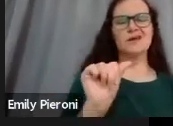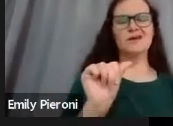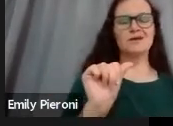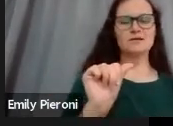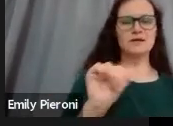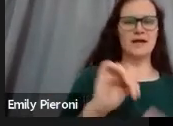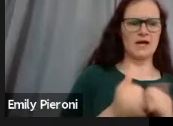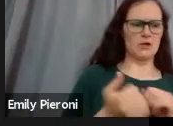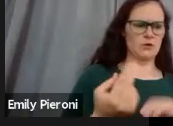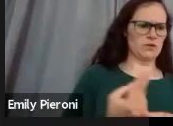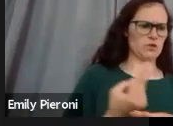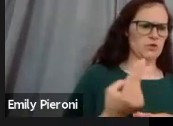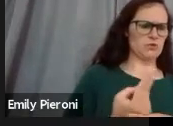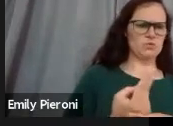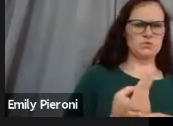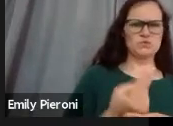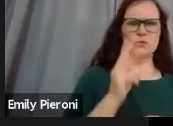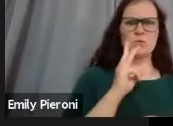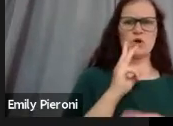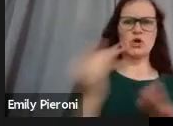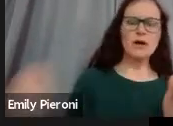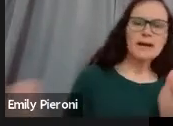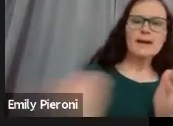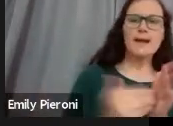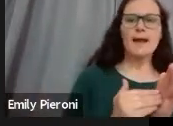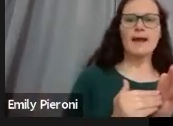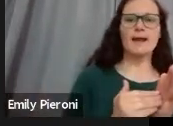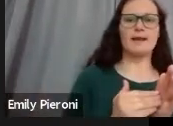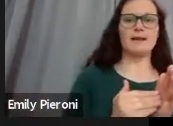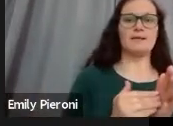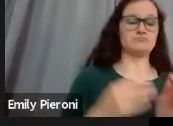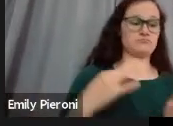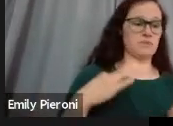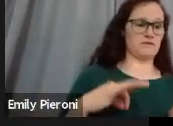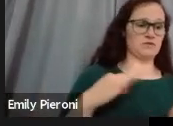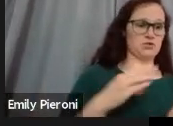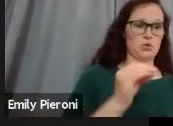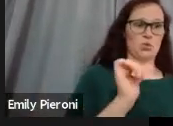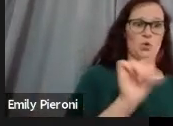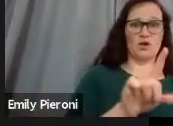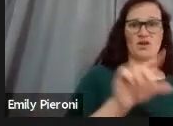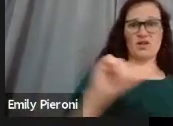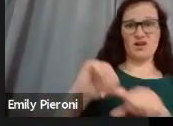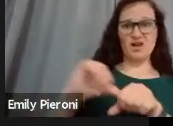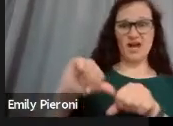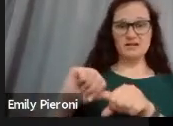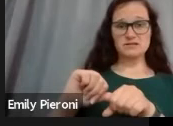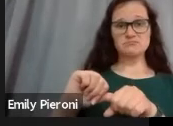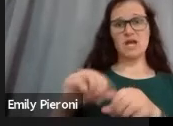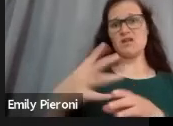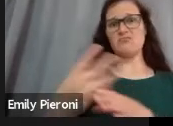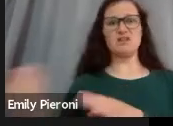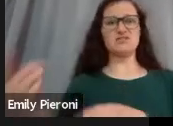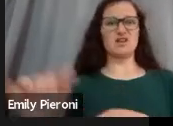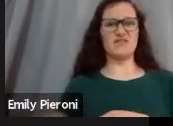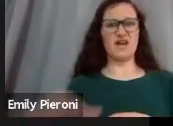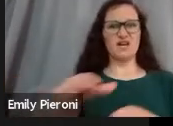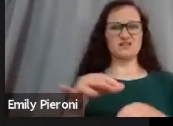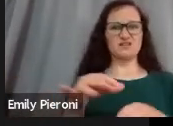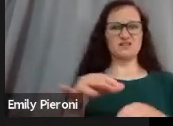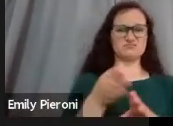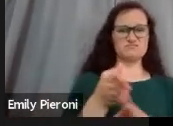utilize produced water for beneficial uses, both inside oil and gas and outside oil and gas. The work that I'm